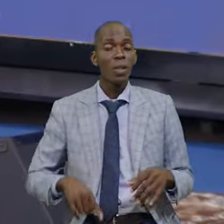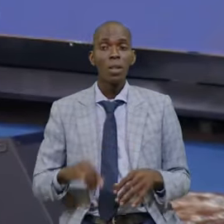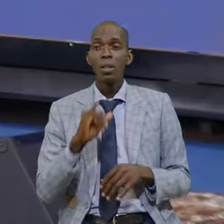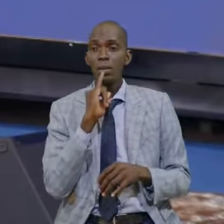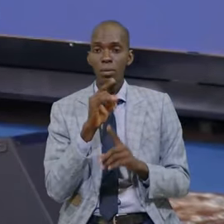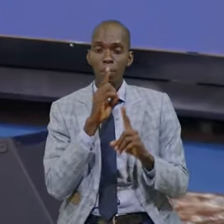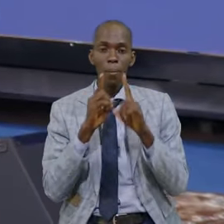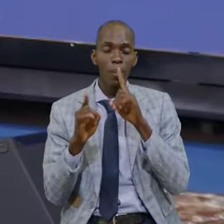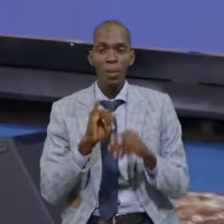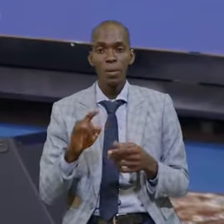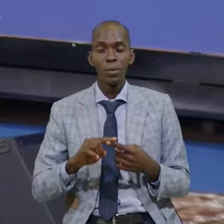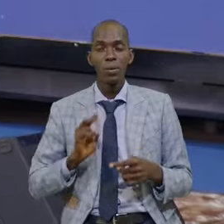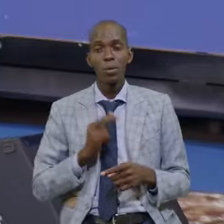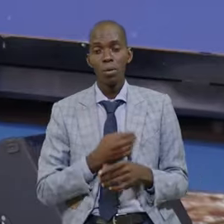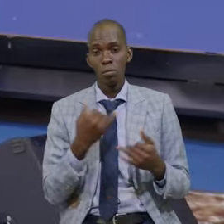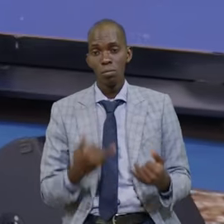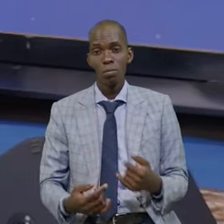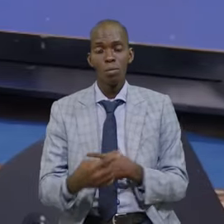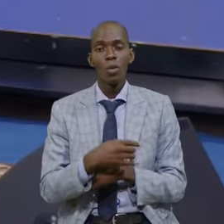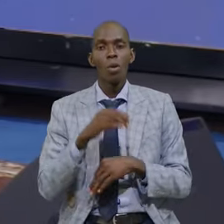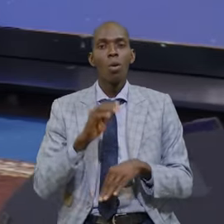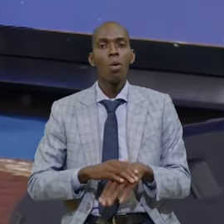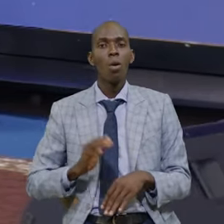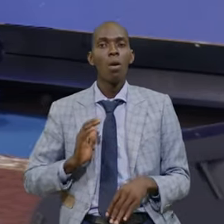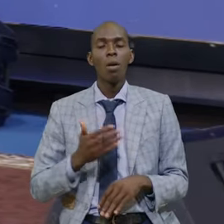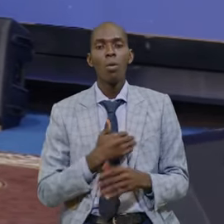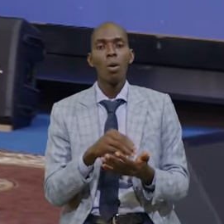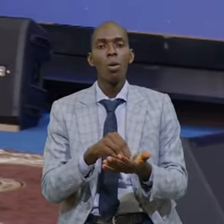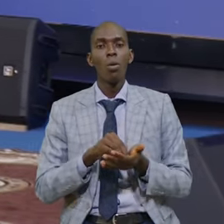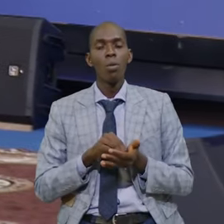today on our own personal